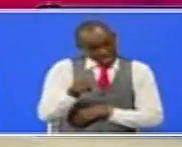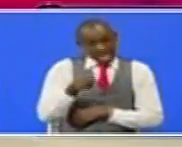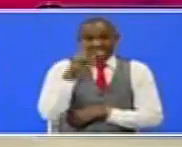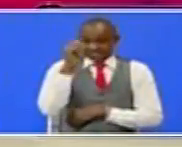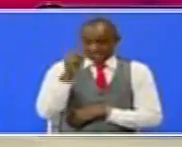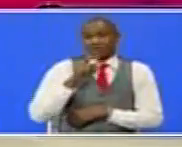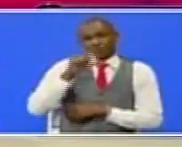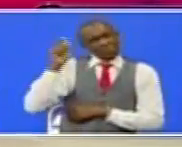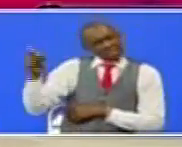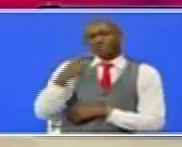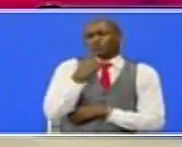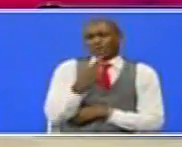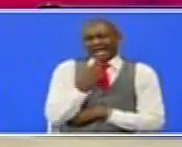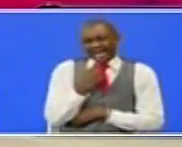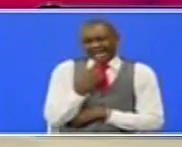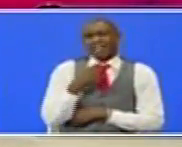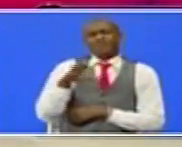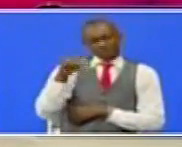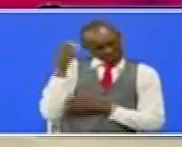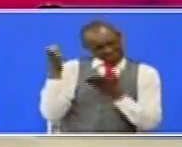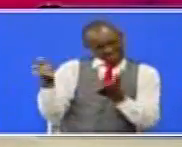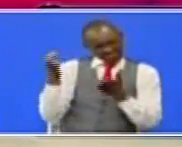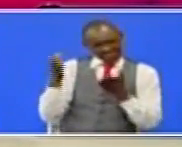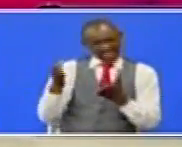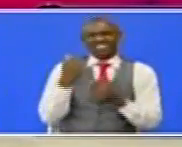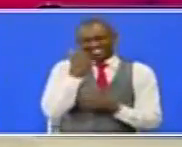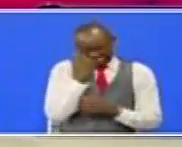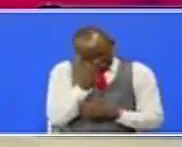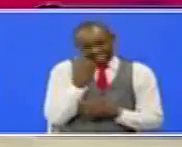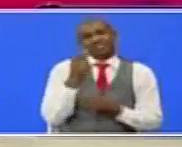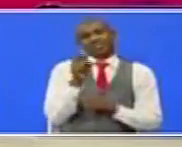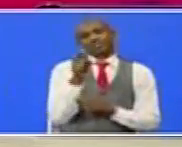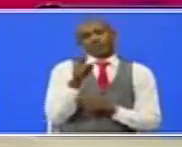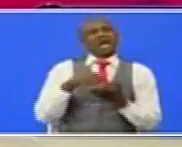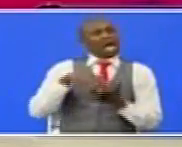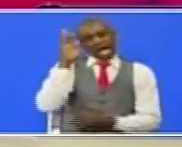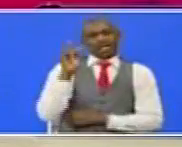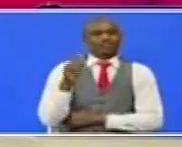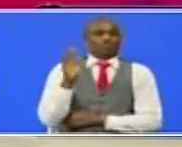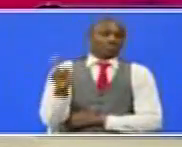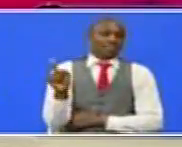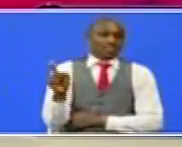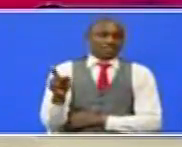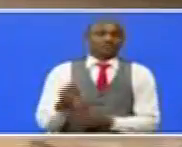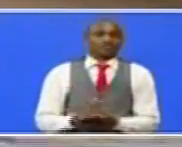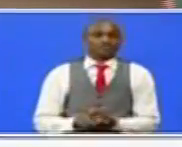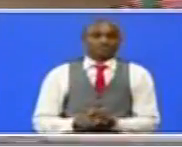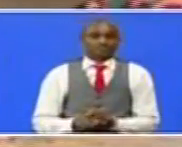County, one of the areas where Kala Azar is prevalent, and highlights the dangers of the neglected disease.